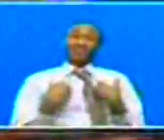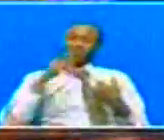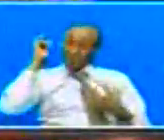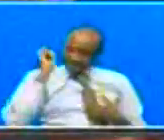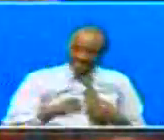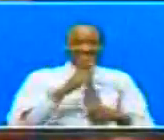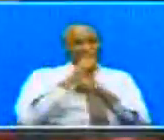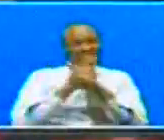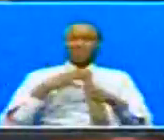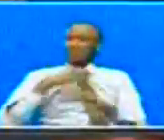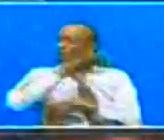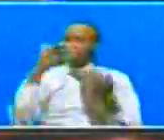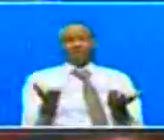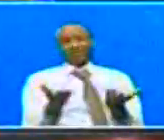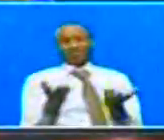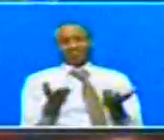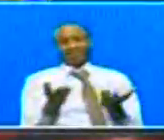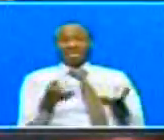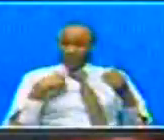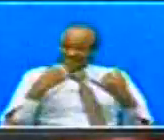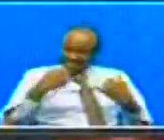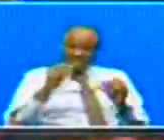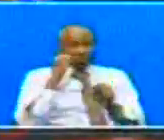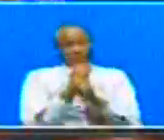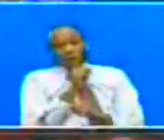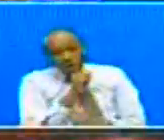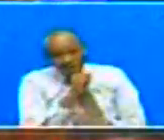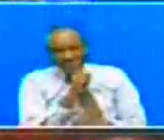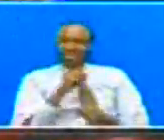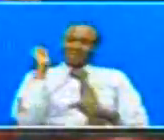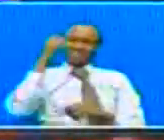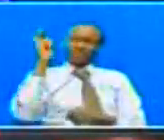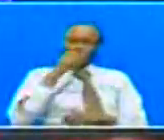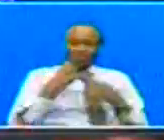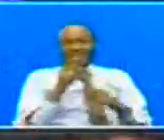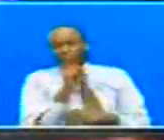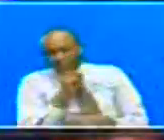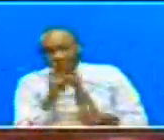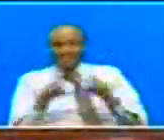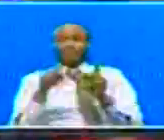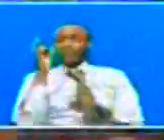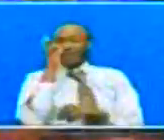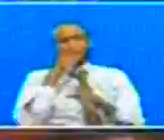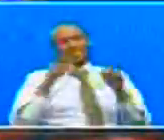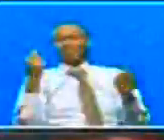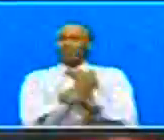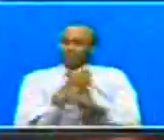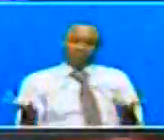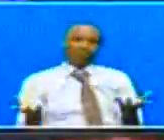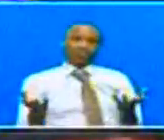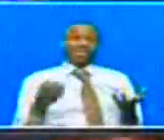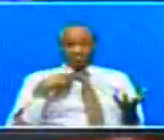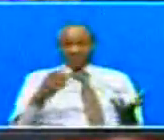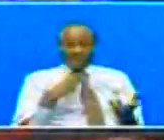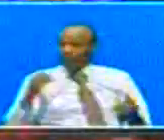defend all of God's children. Uh-huh. And we have tried to do it quietly. Uhuru tried to do it quietly, like Kibaki, but he had to throw a bombshell. Now, do